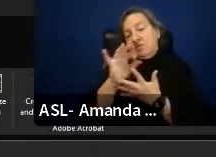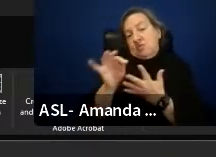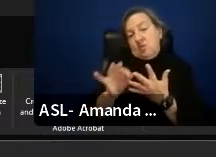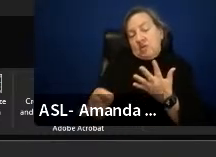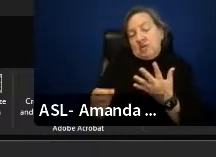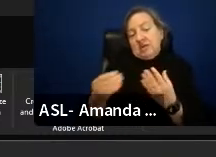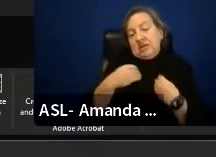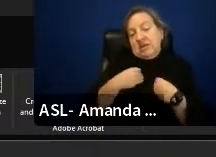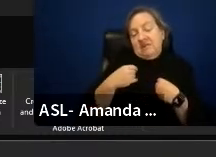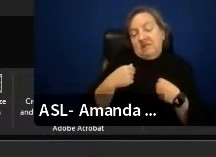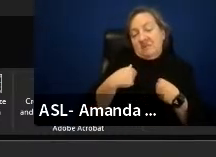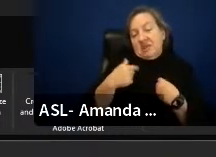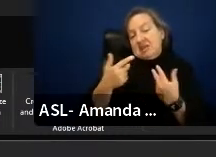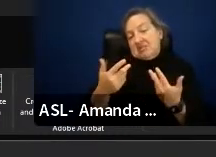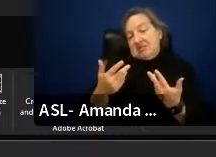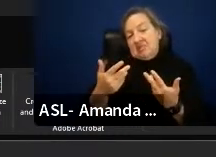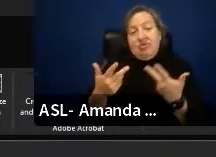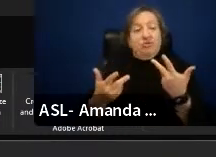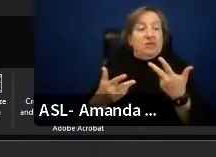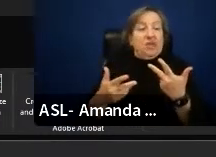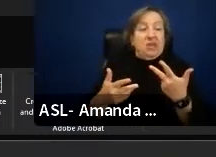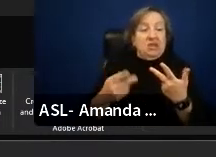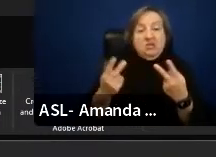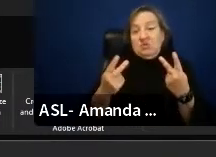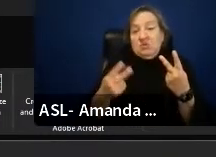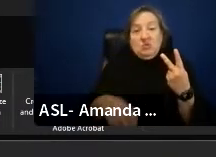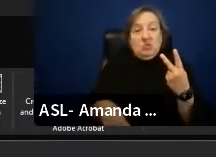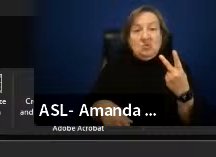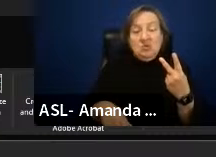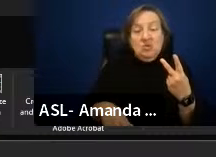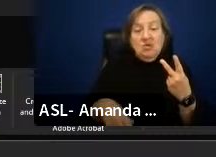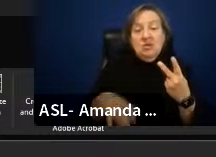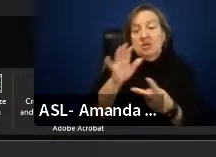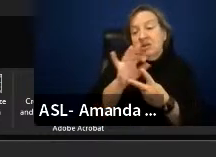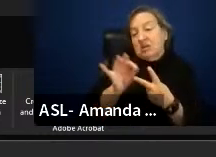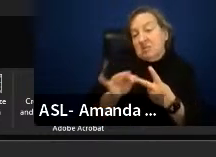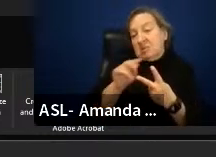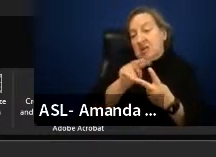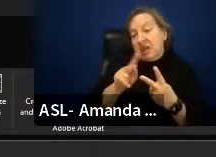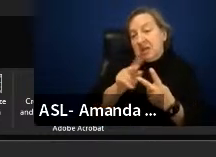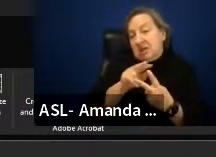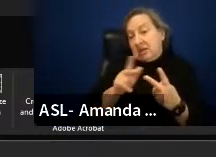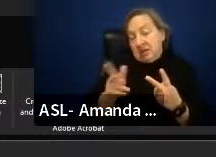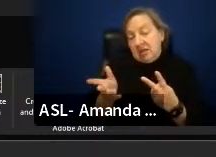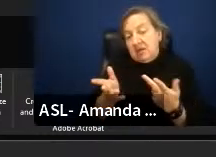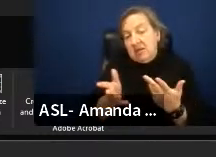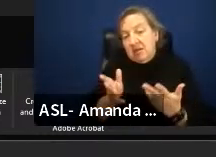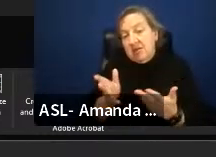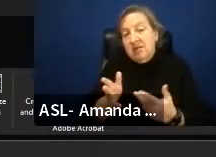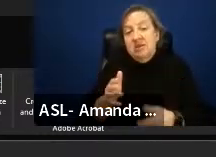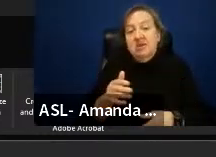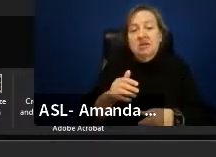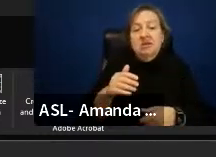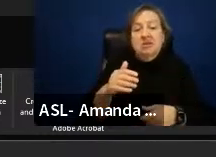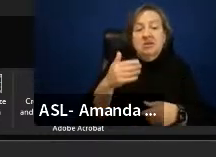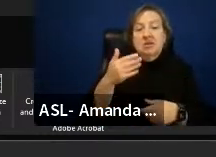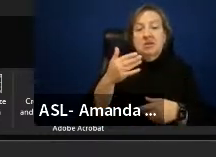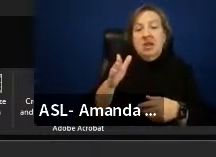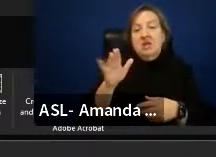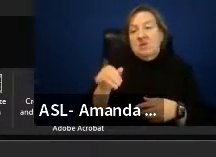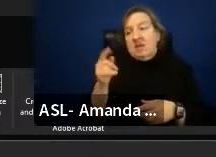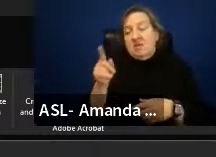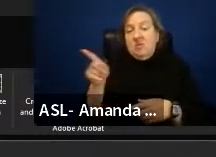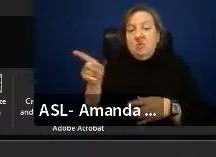me 3, give me 2 to pick from. But I don't know that when